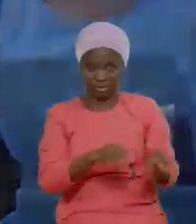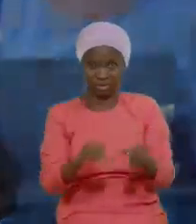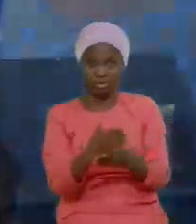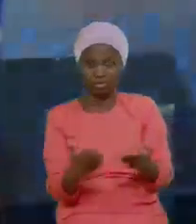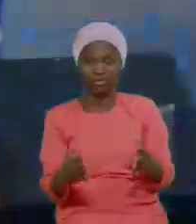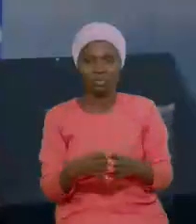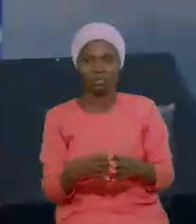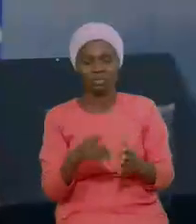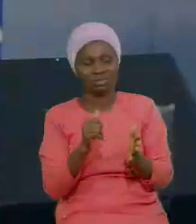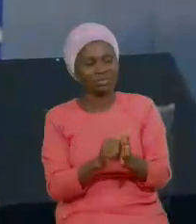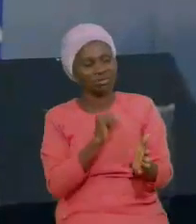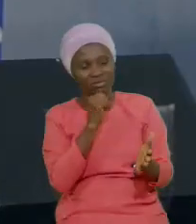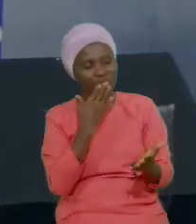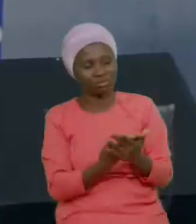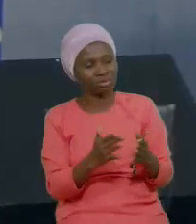that's good